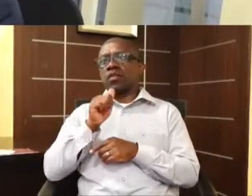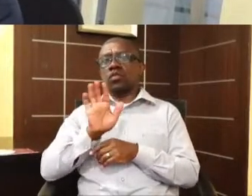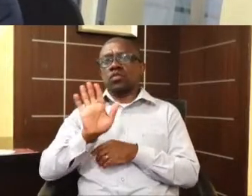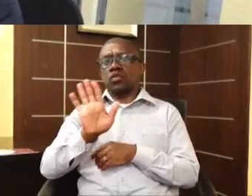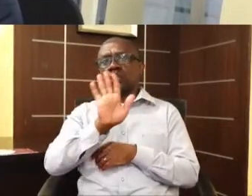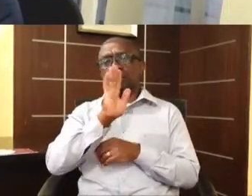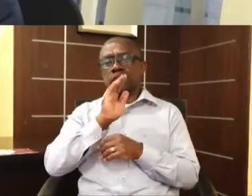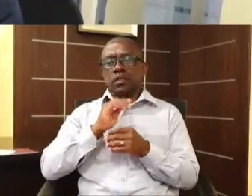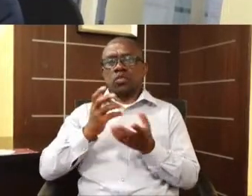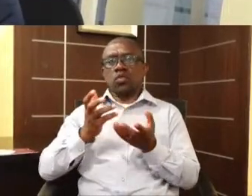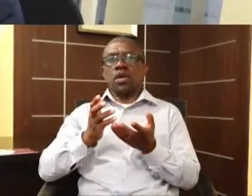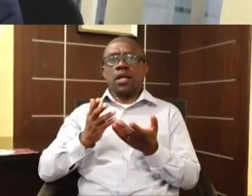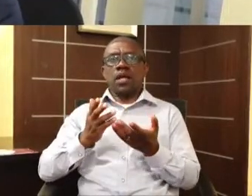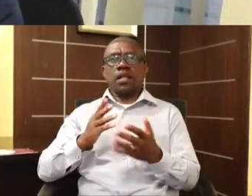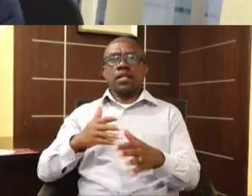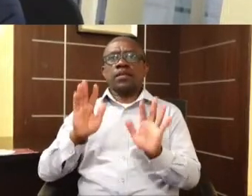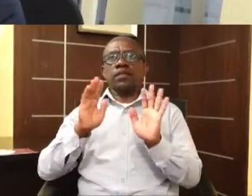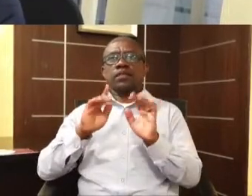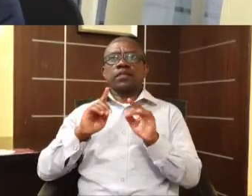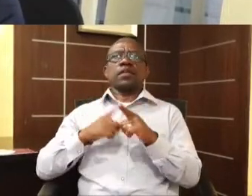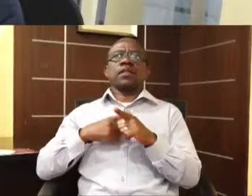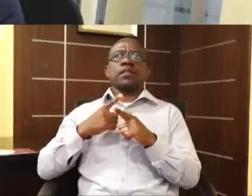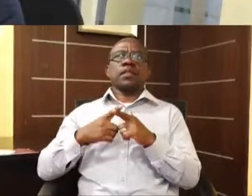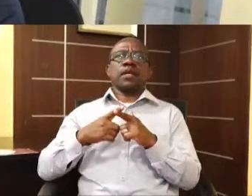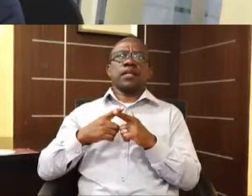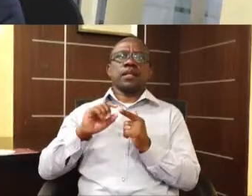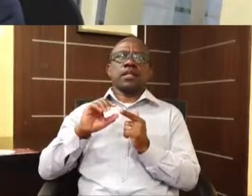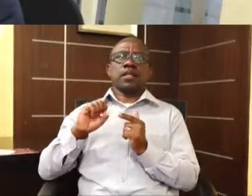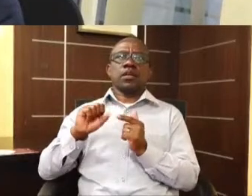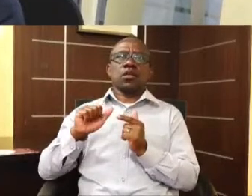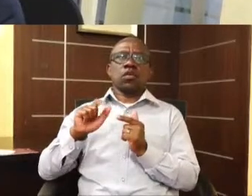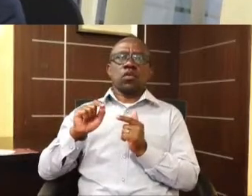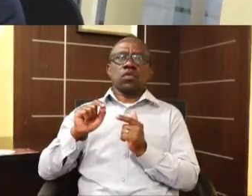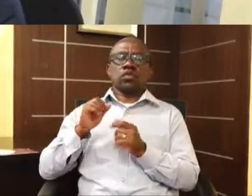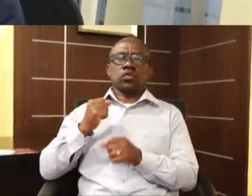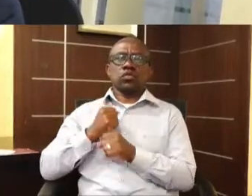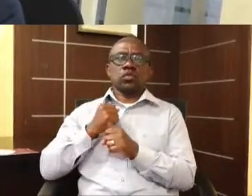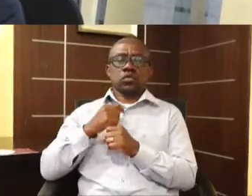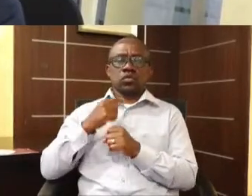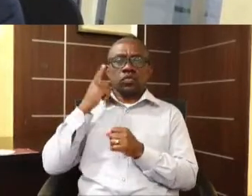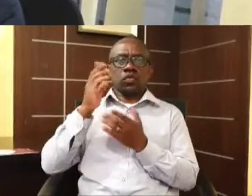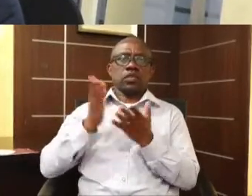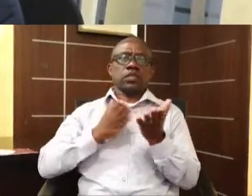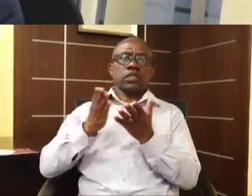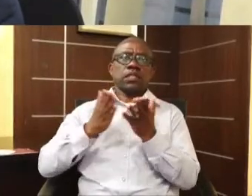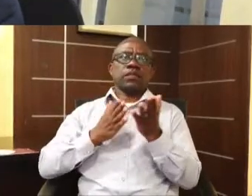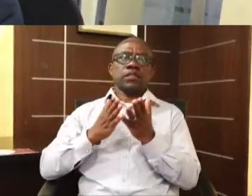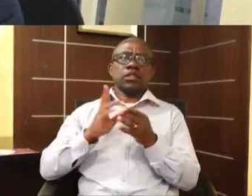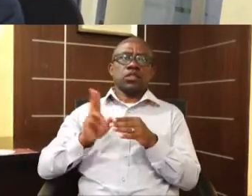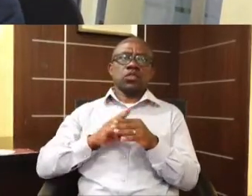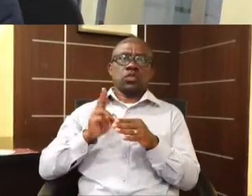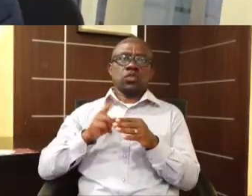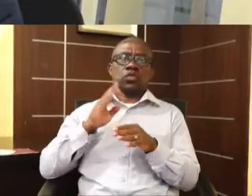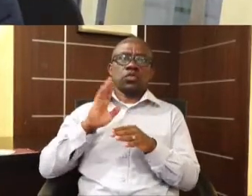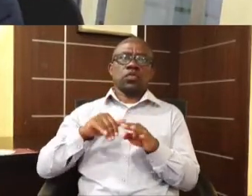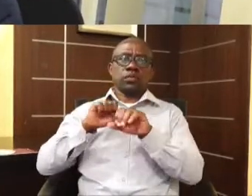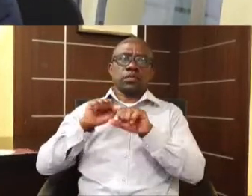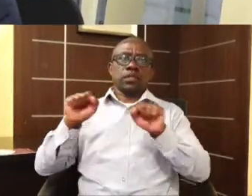it. Then the costing is done for what you, the services that you consume from the